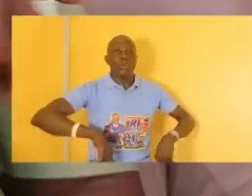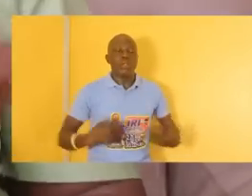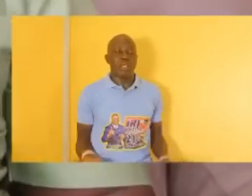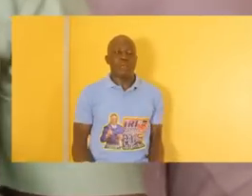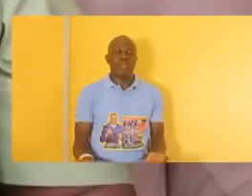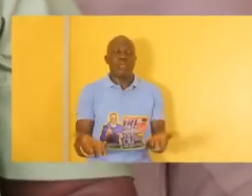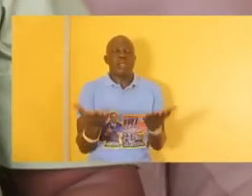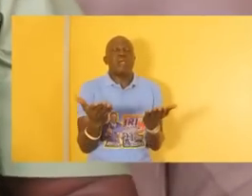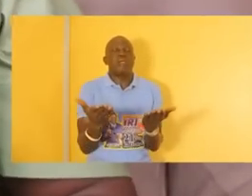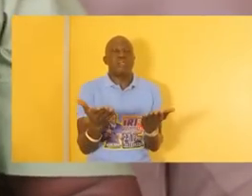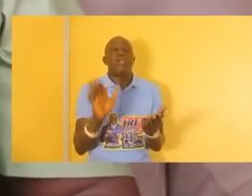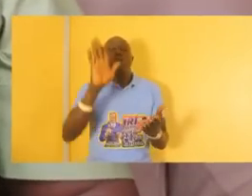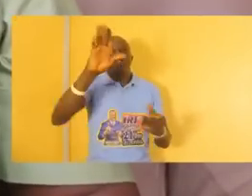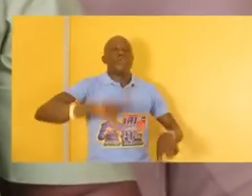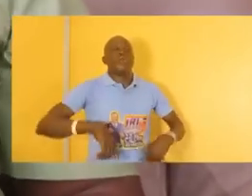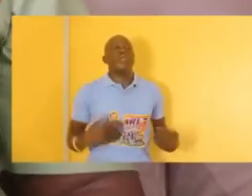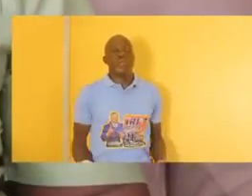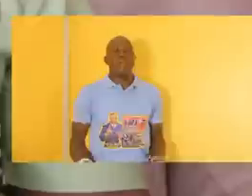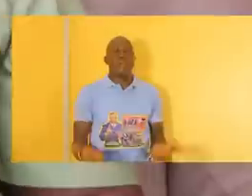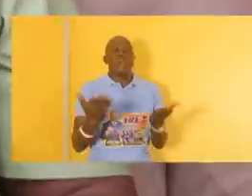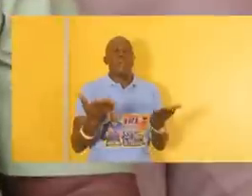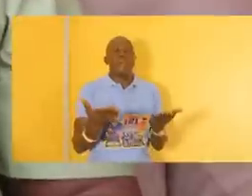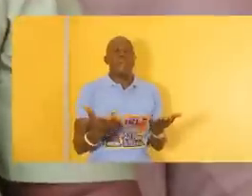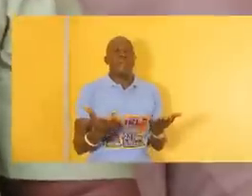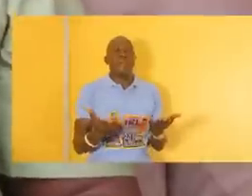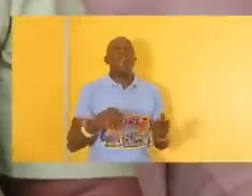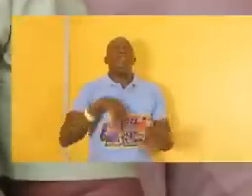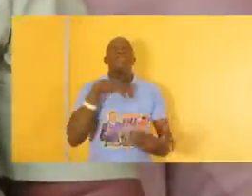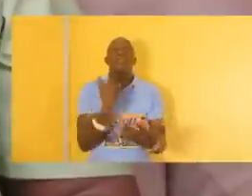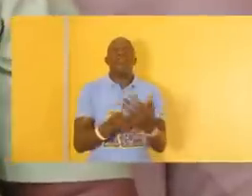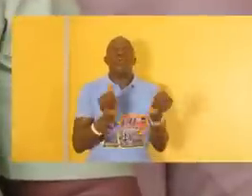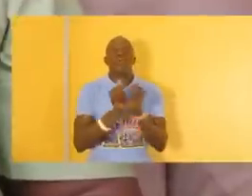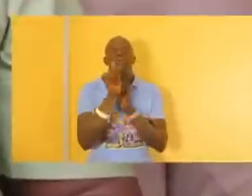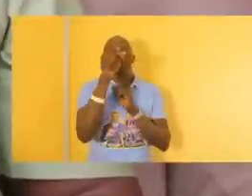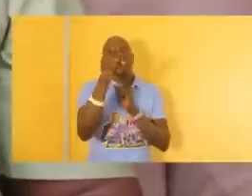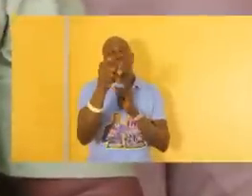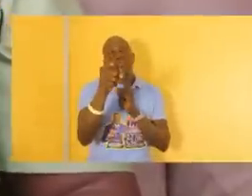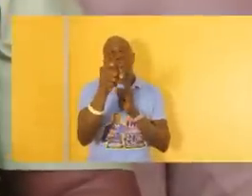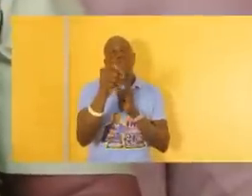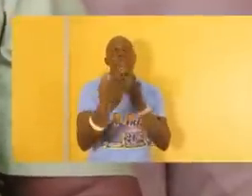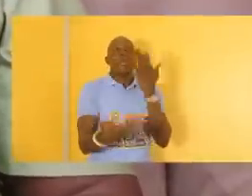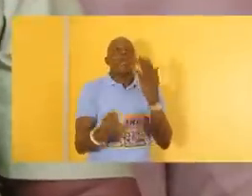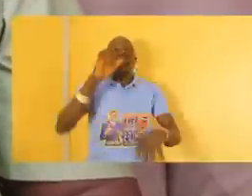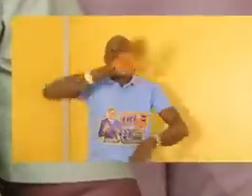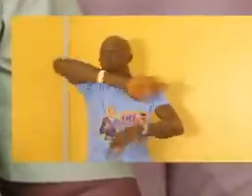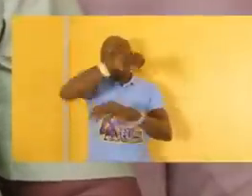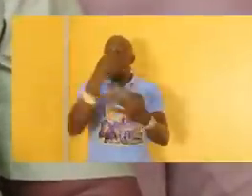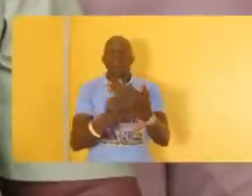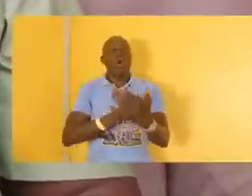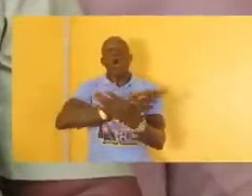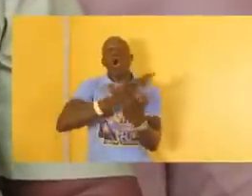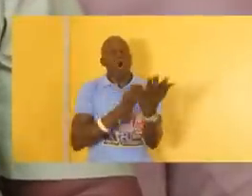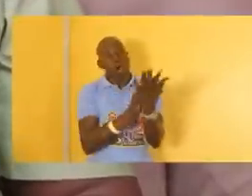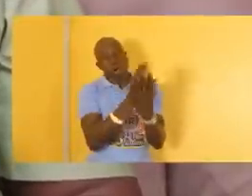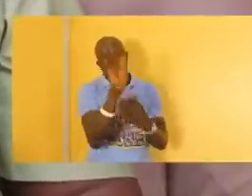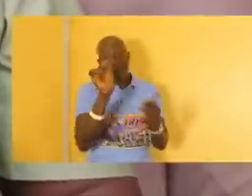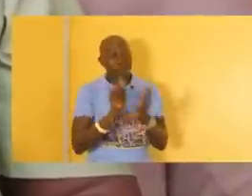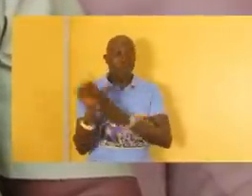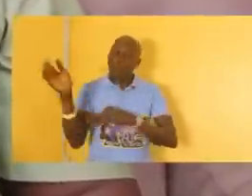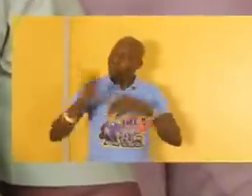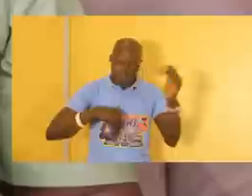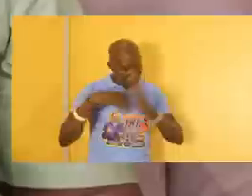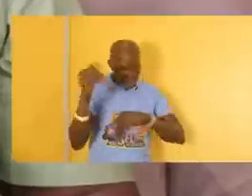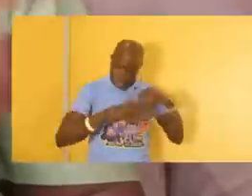Jesus. Your love rise. Your love rise. It is well with you. Through it all, no